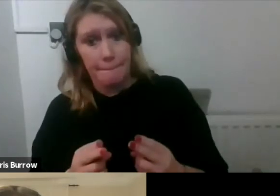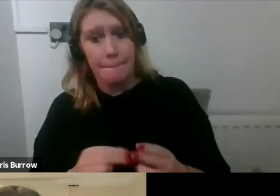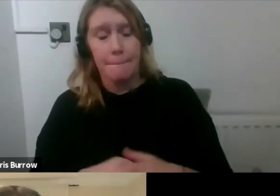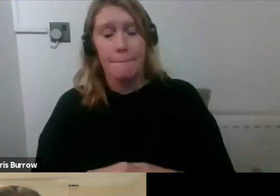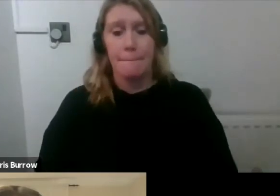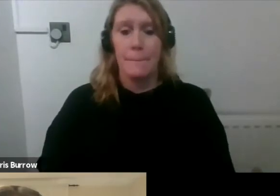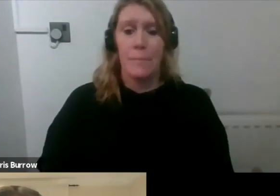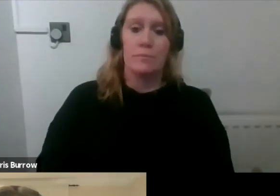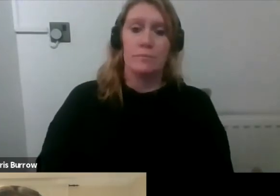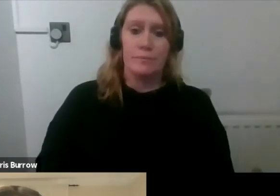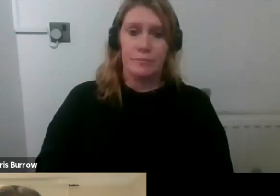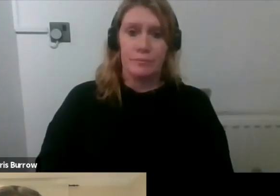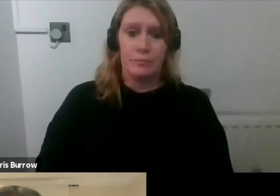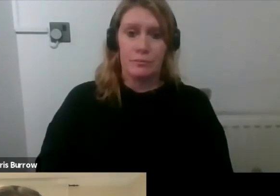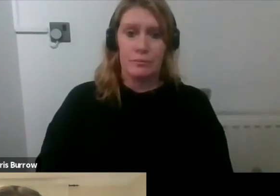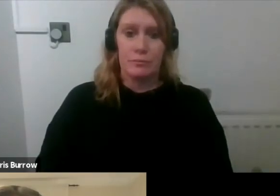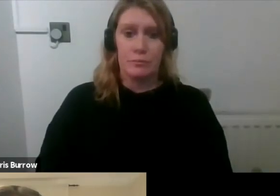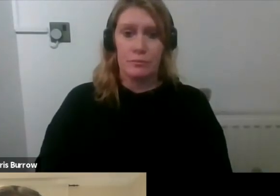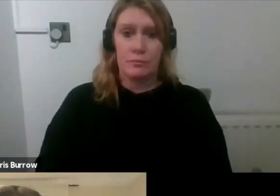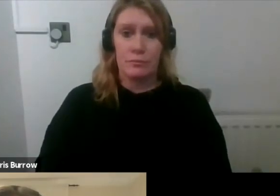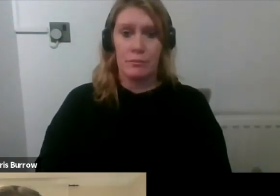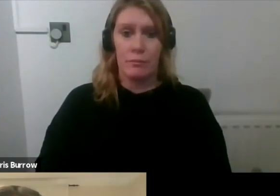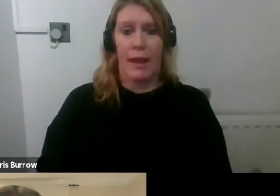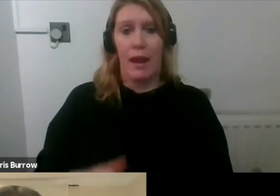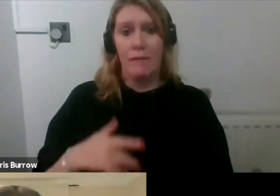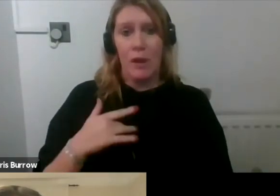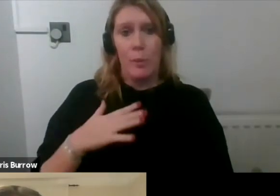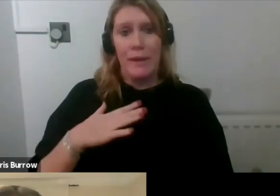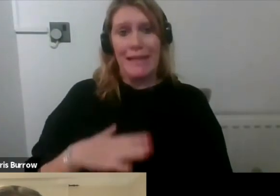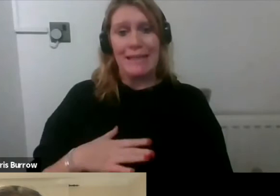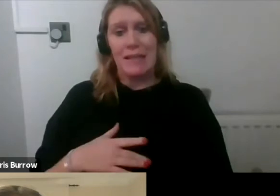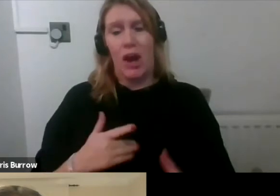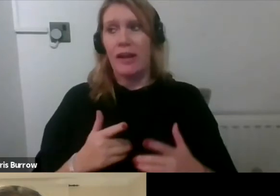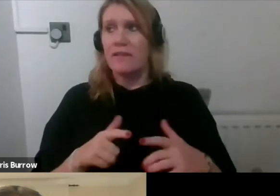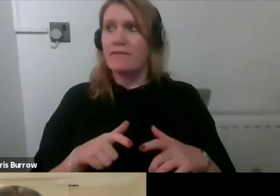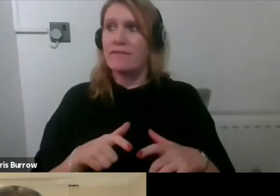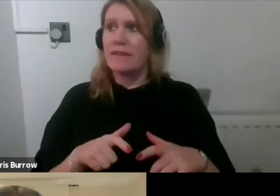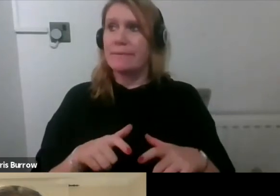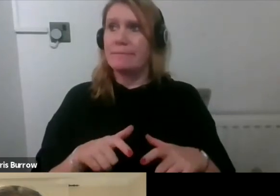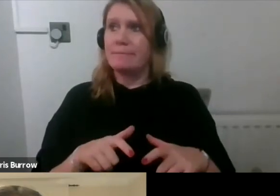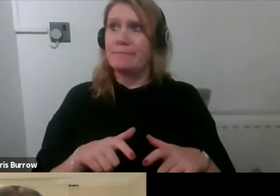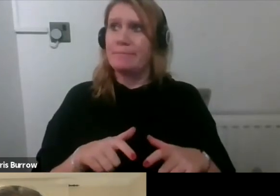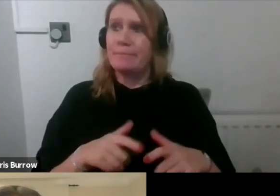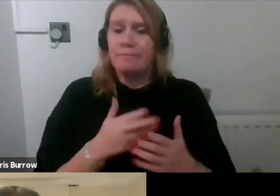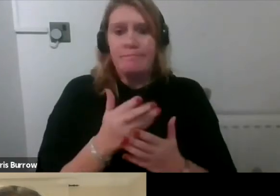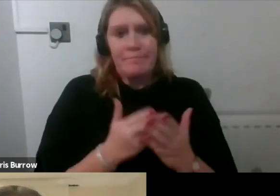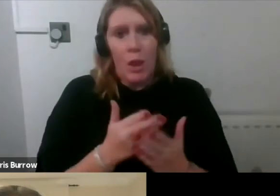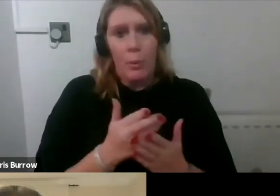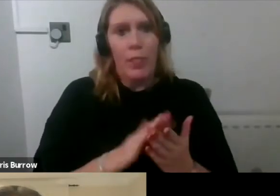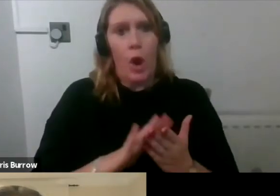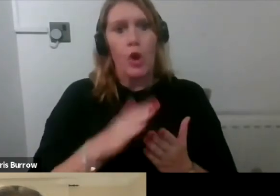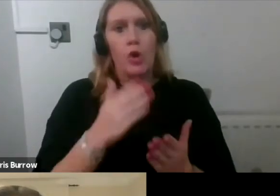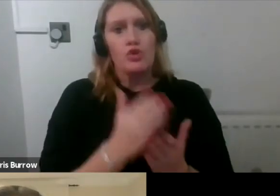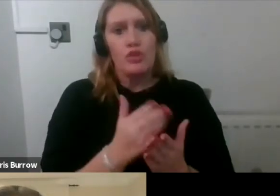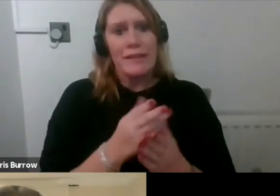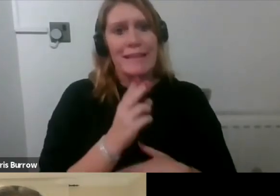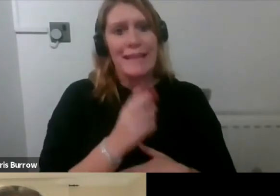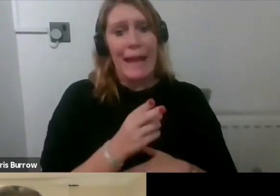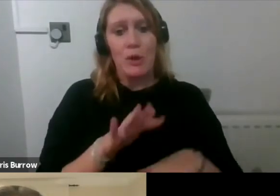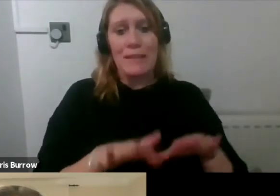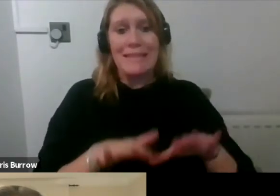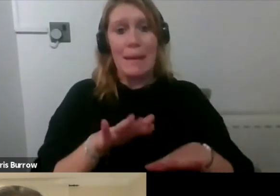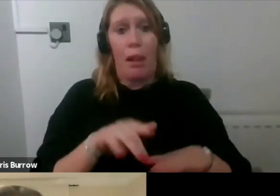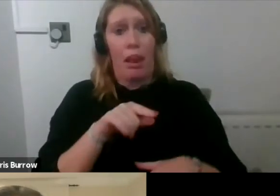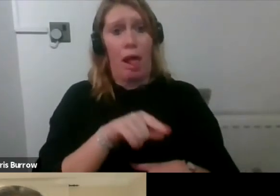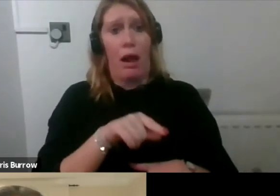Memorial Trust again, because it's like there is a Holocaust. And still, oh, they had underlying